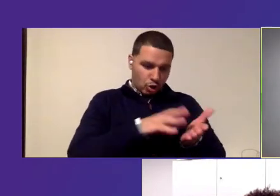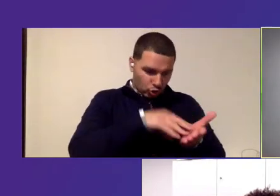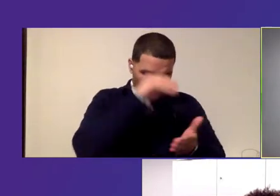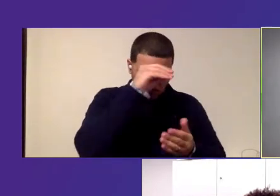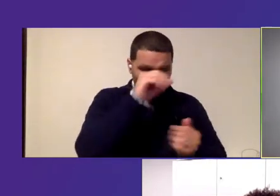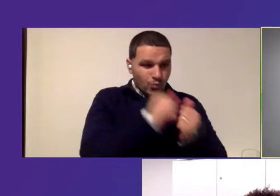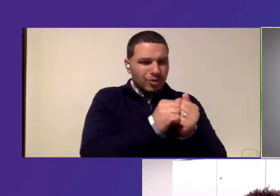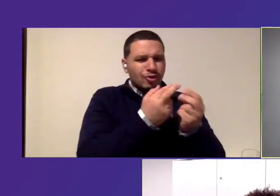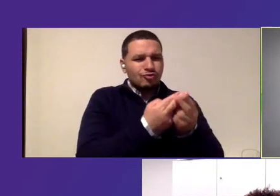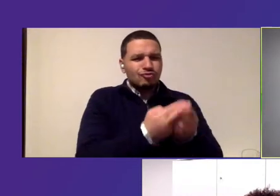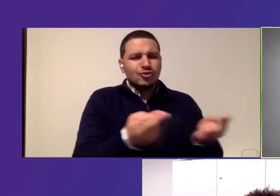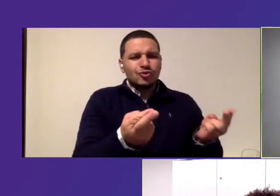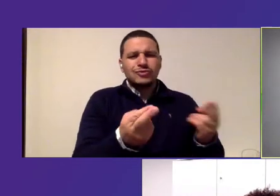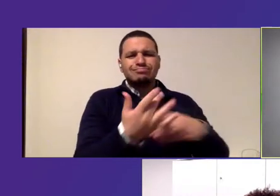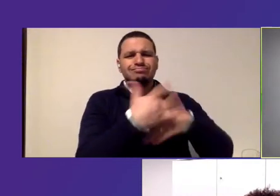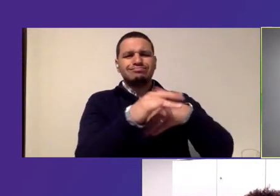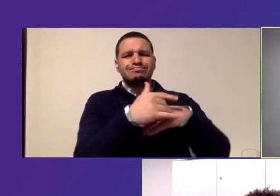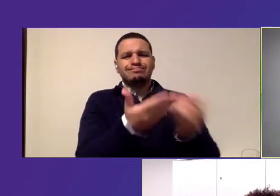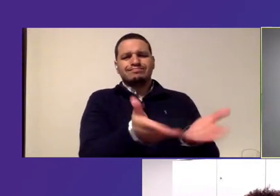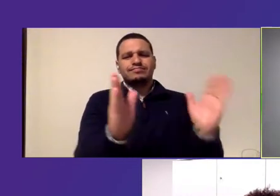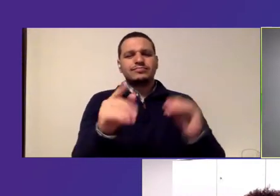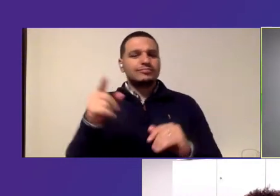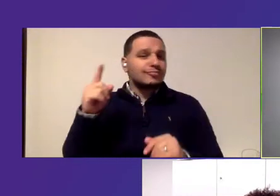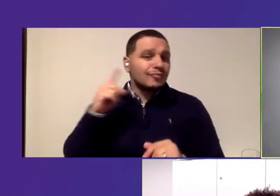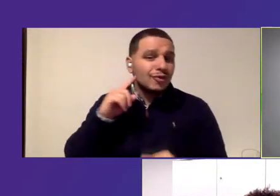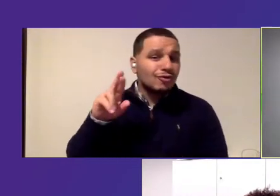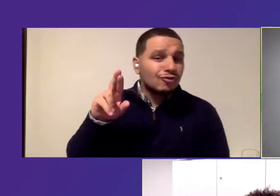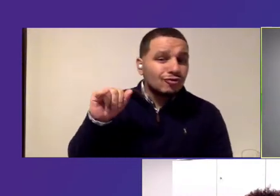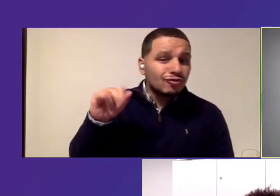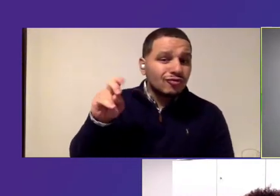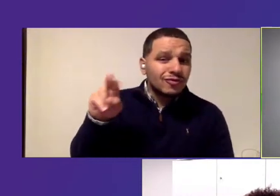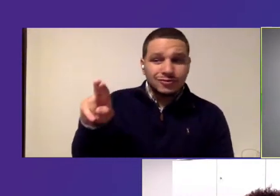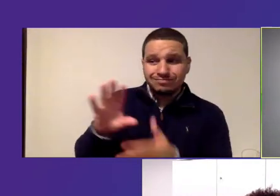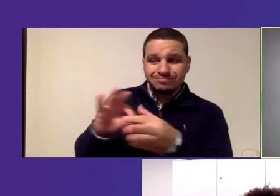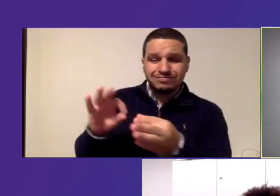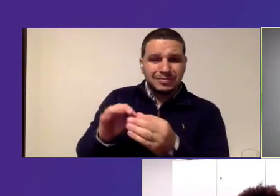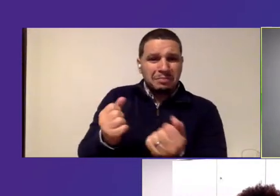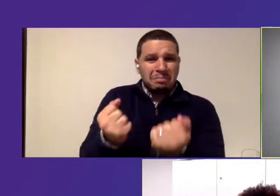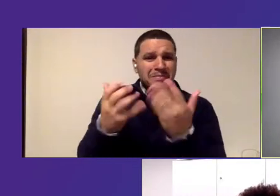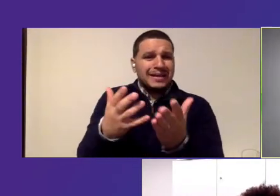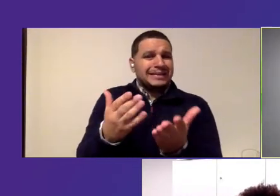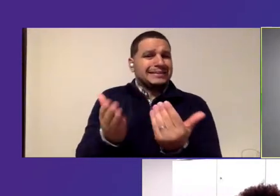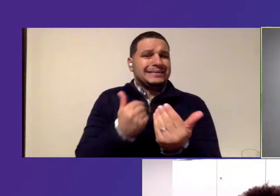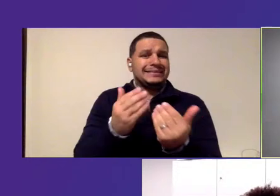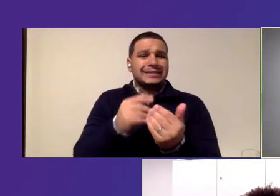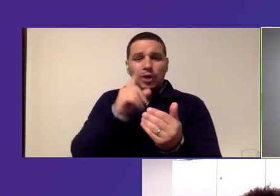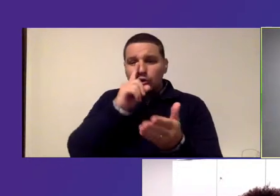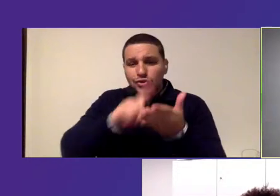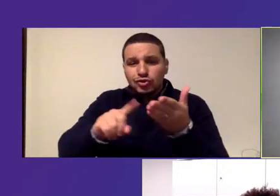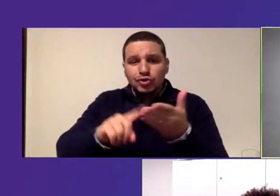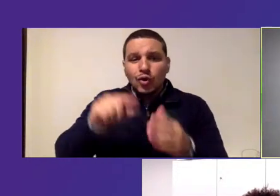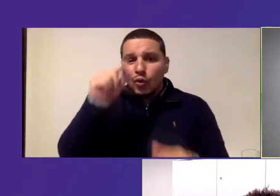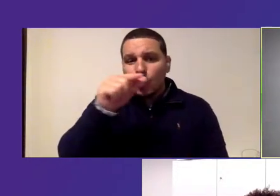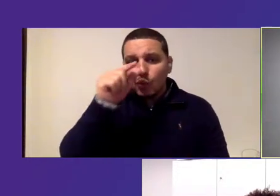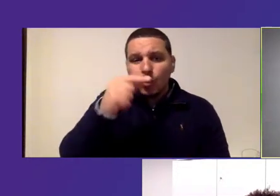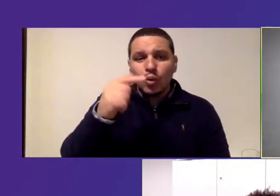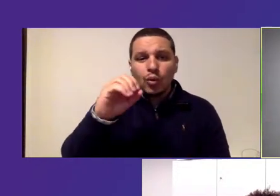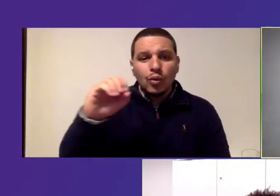readily available to us. You heard River mention that many of these things could be easily found on Google. And so